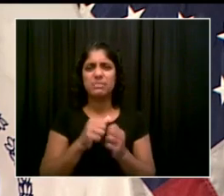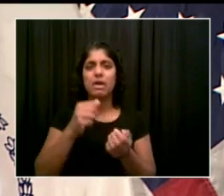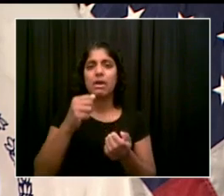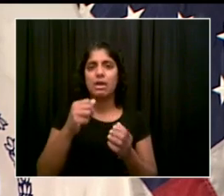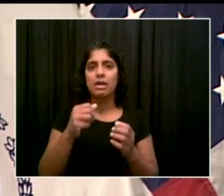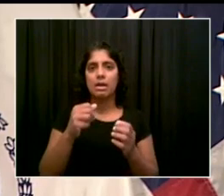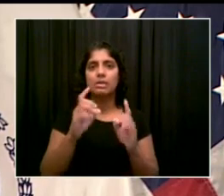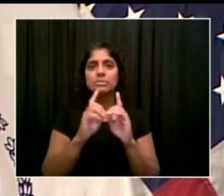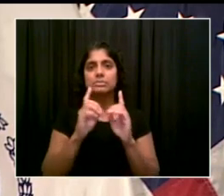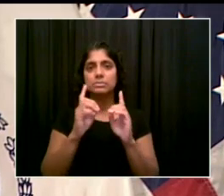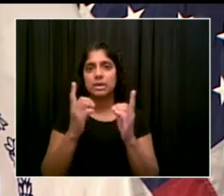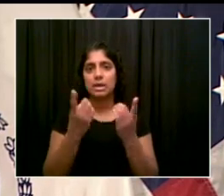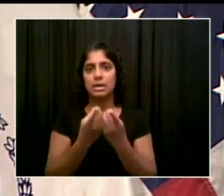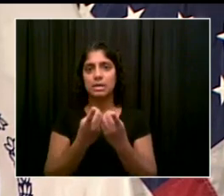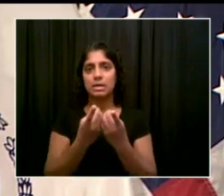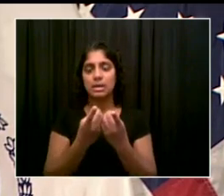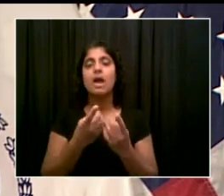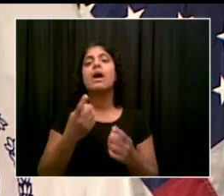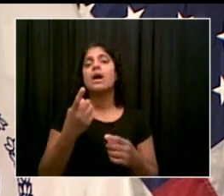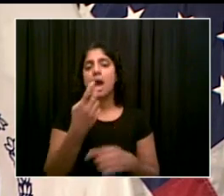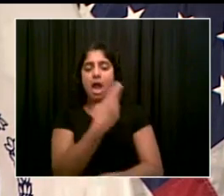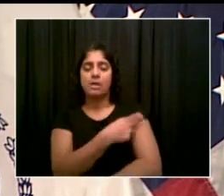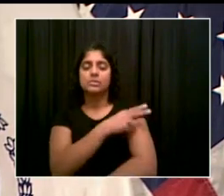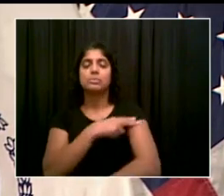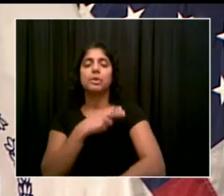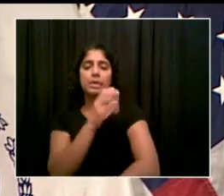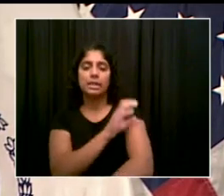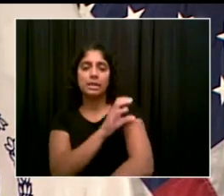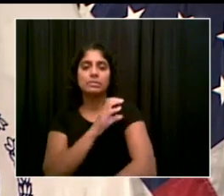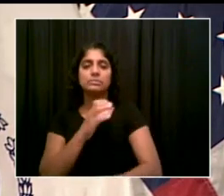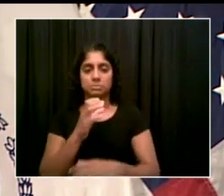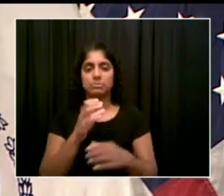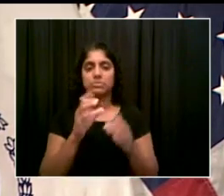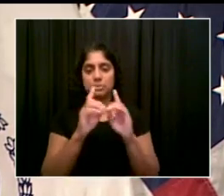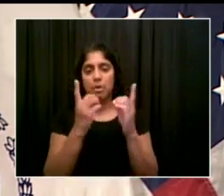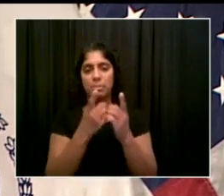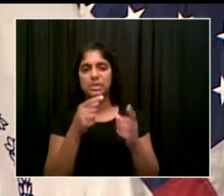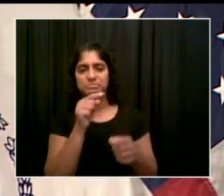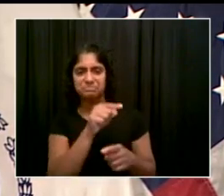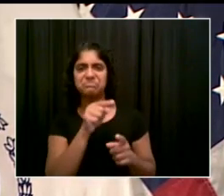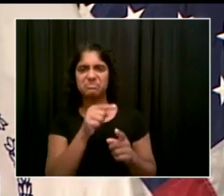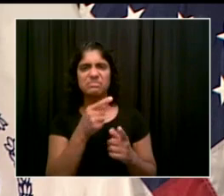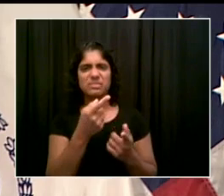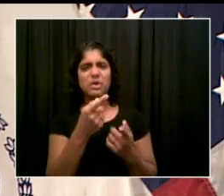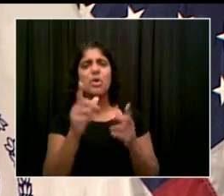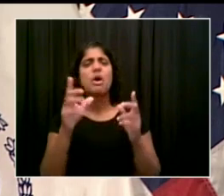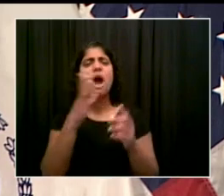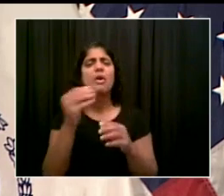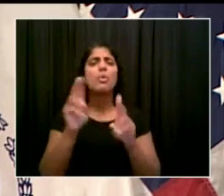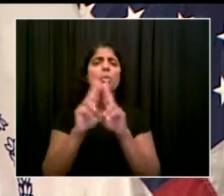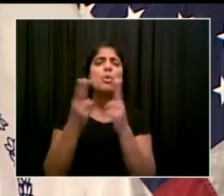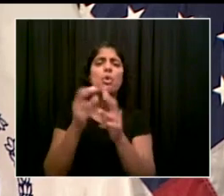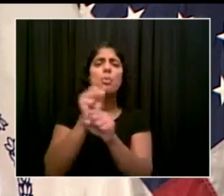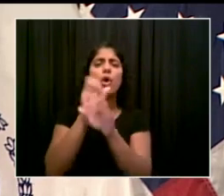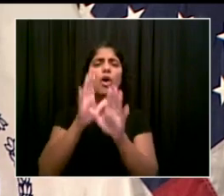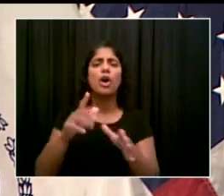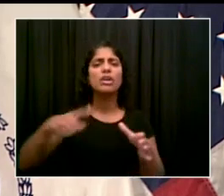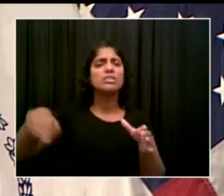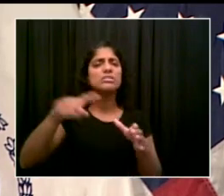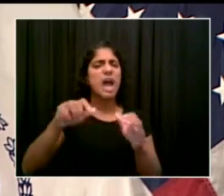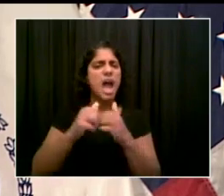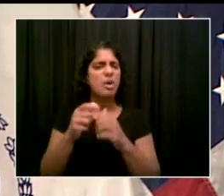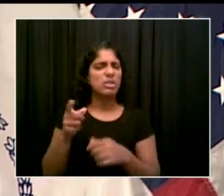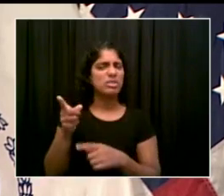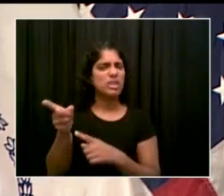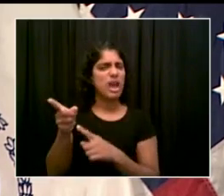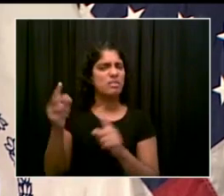with other members of our team. I won't ever speak for the unions. They'll speak for themselves, but I'll say I think there's a level of recognition